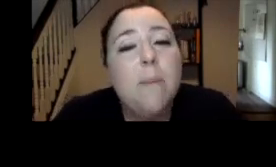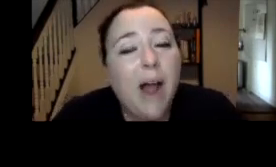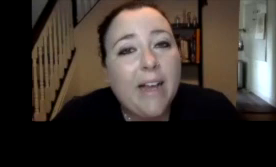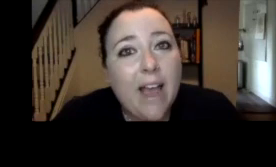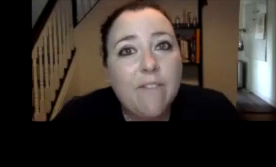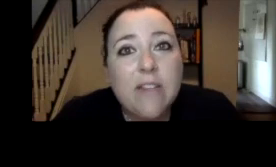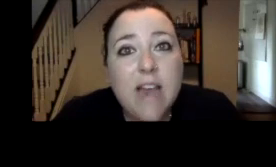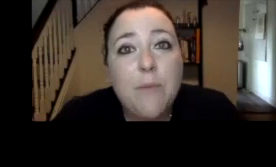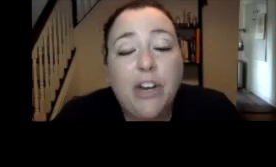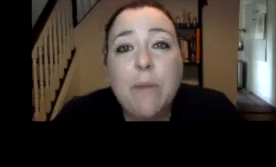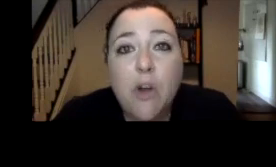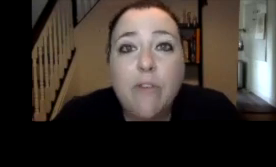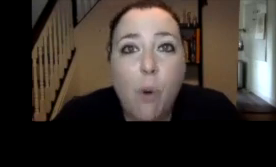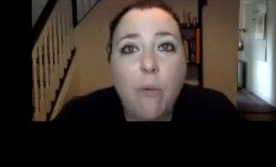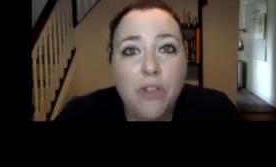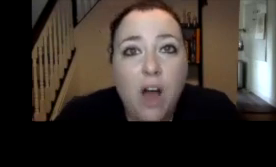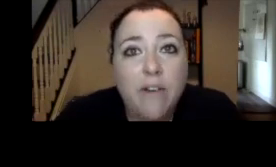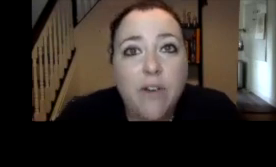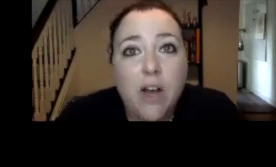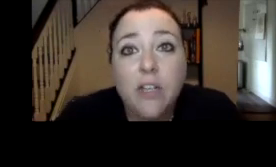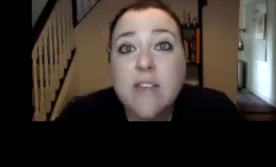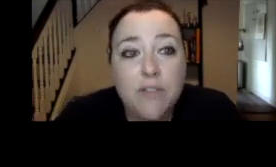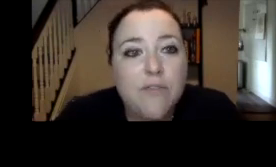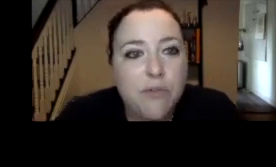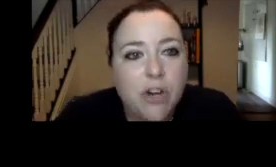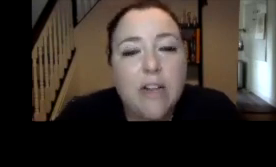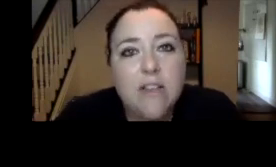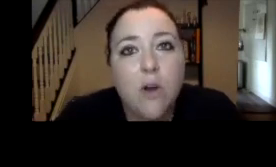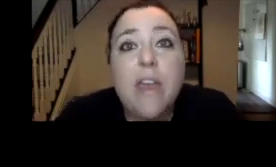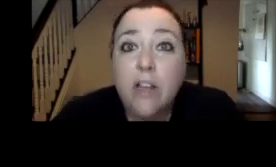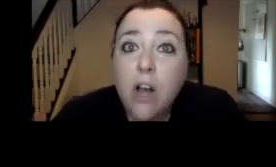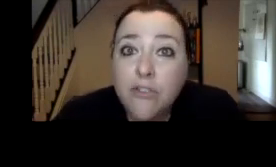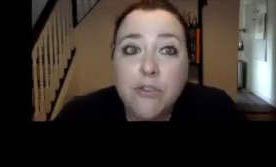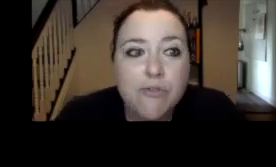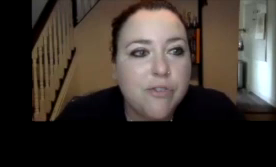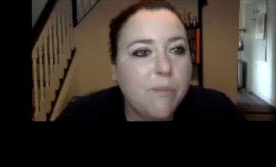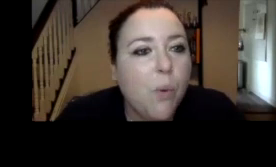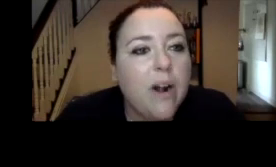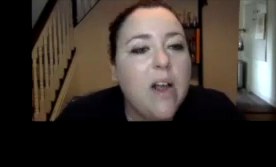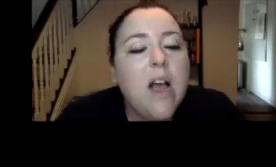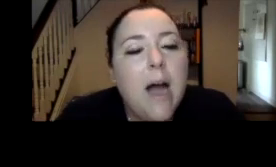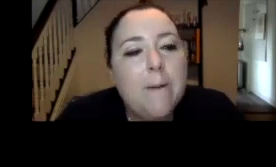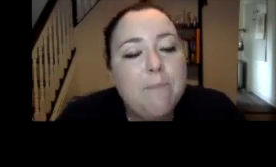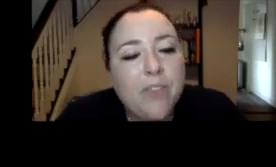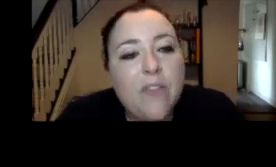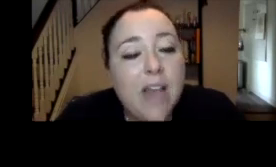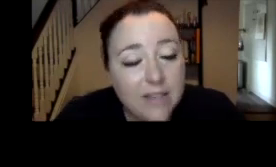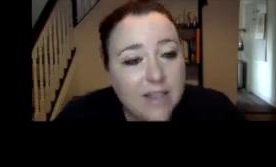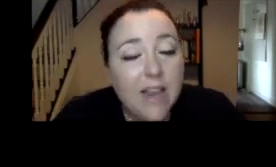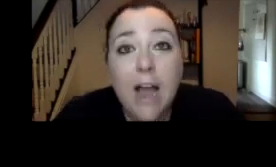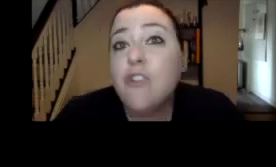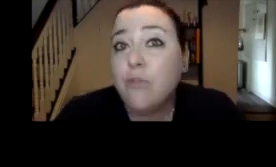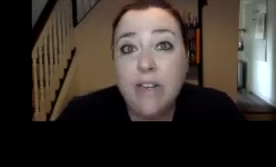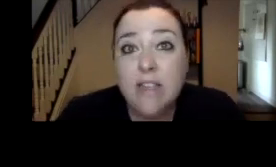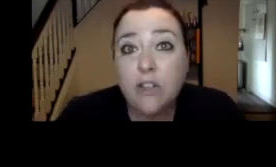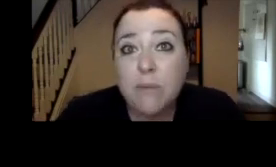including Black AF and STEM. They're going to be going forward with a lot of good stuff in the future, and so they could also use your support. The next thing